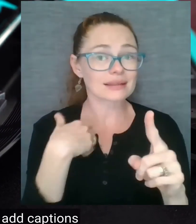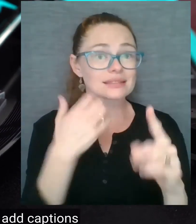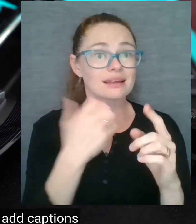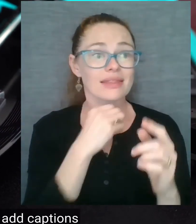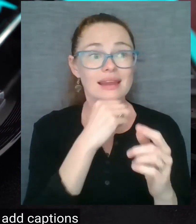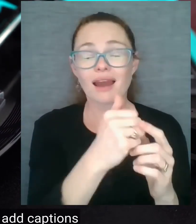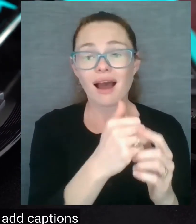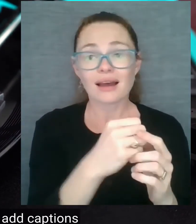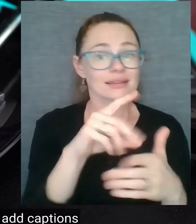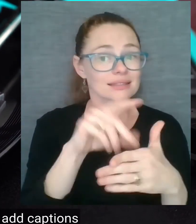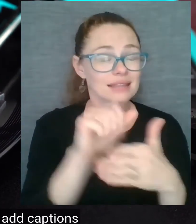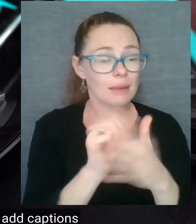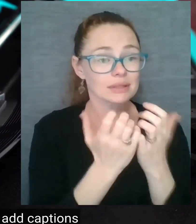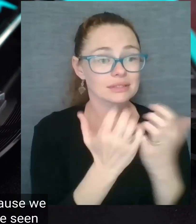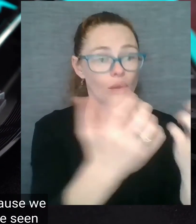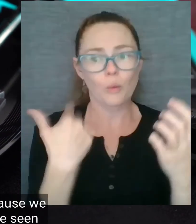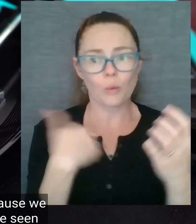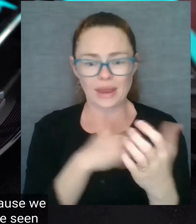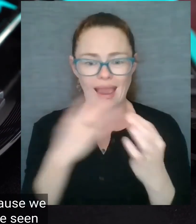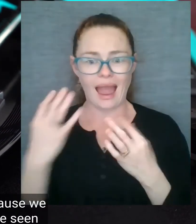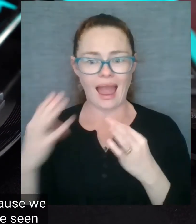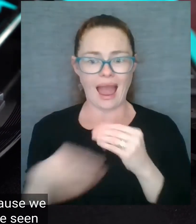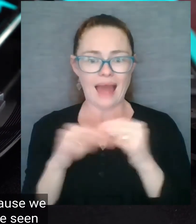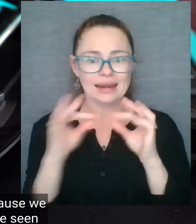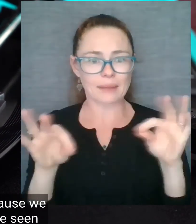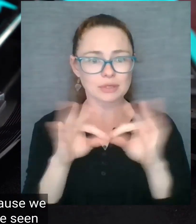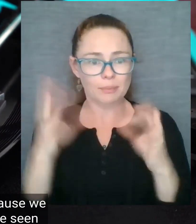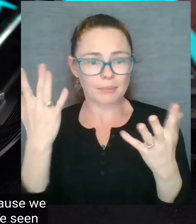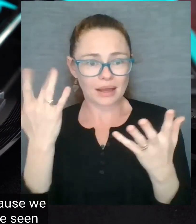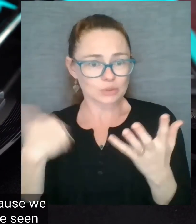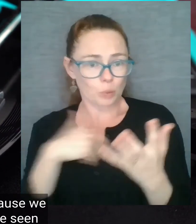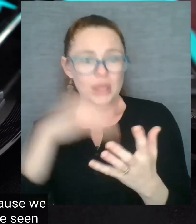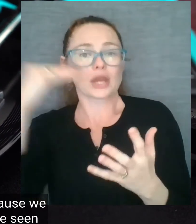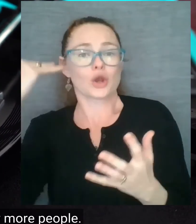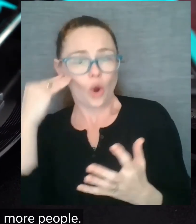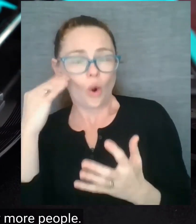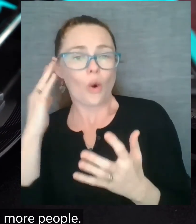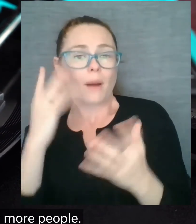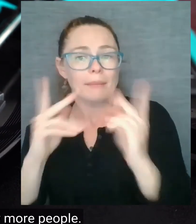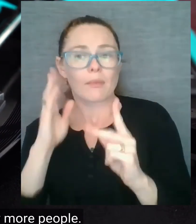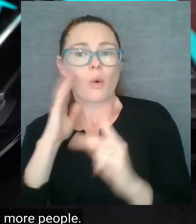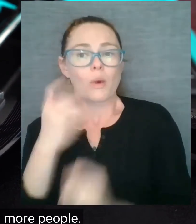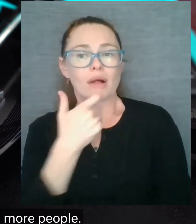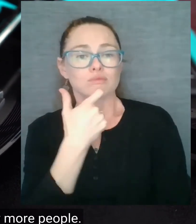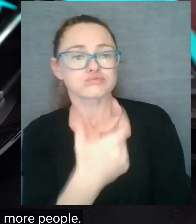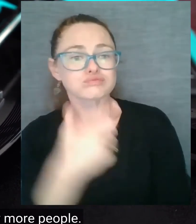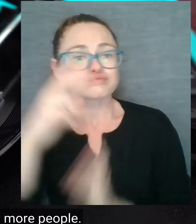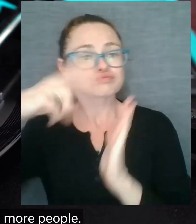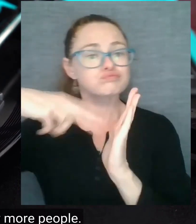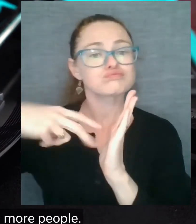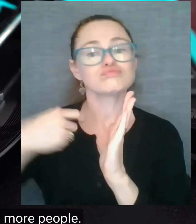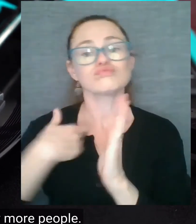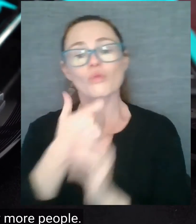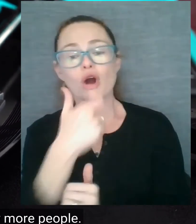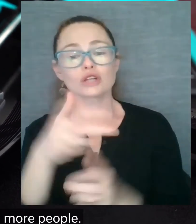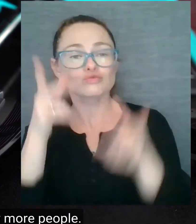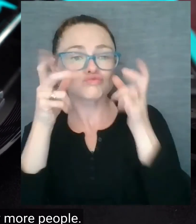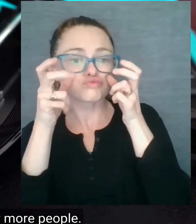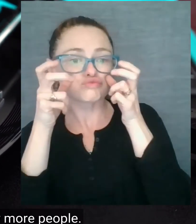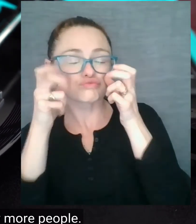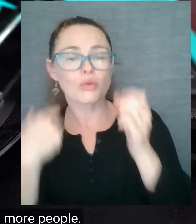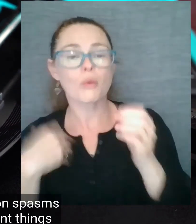instance, we now all add captions to our content because we know it's going to be seen and read and taken in by